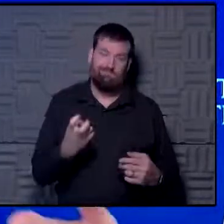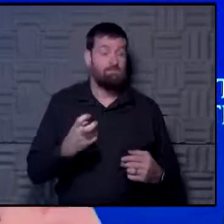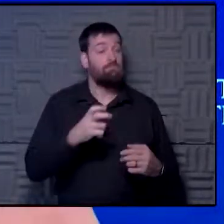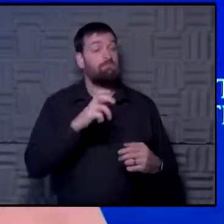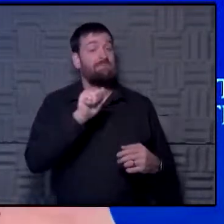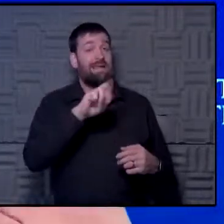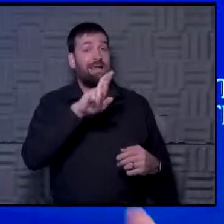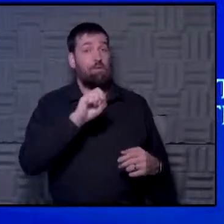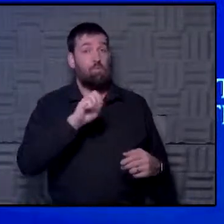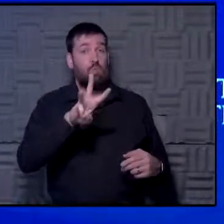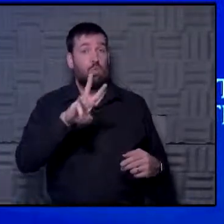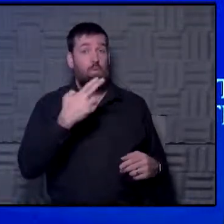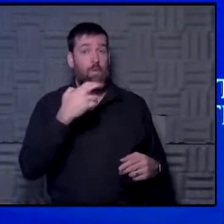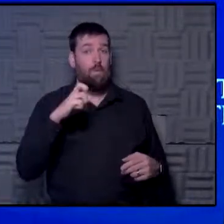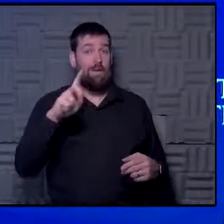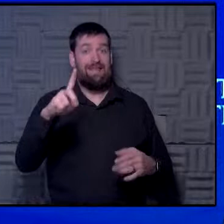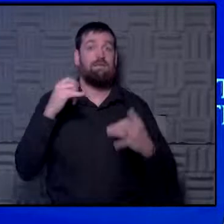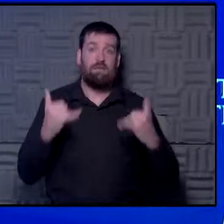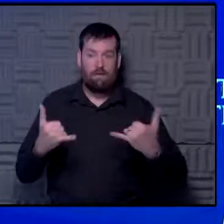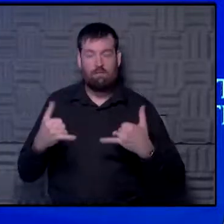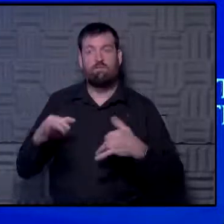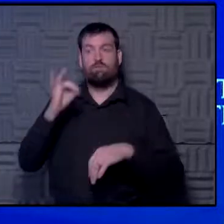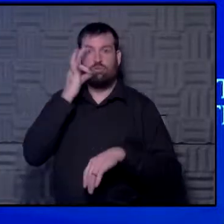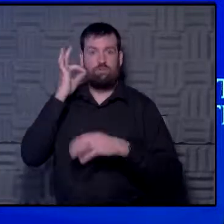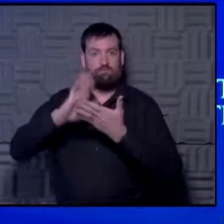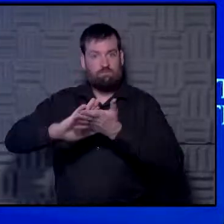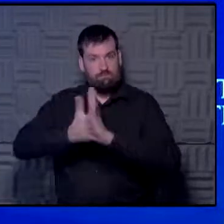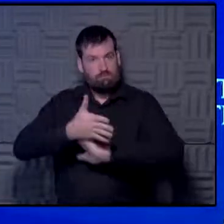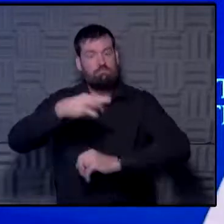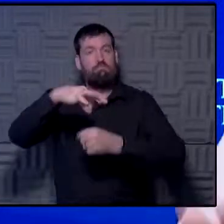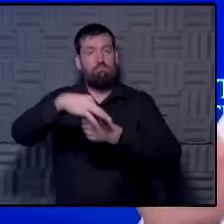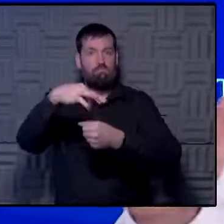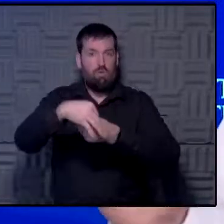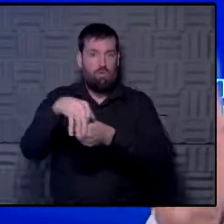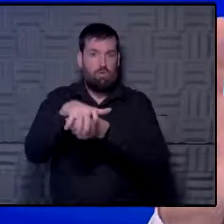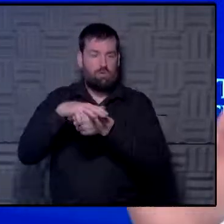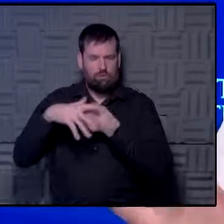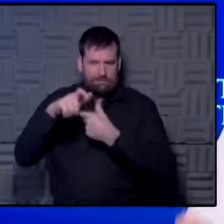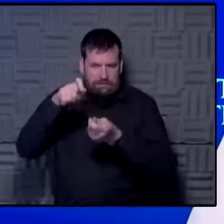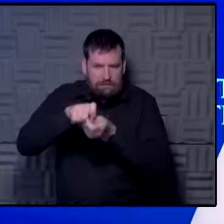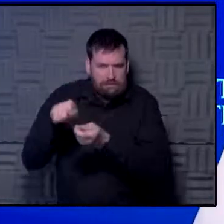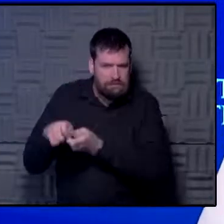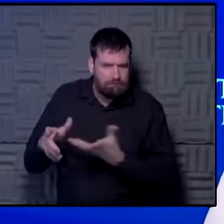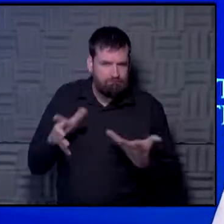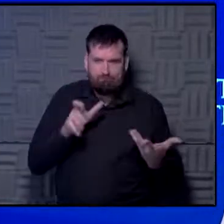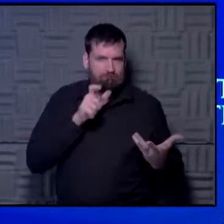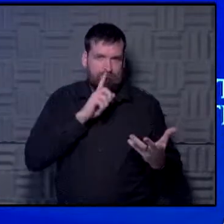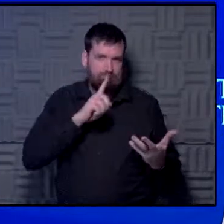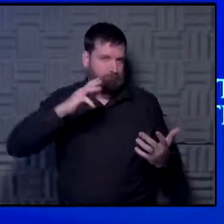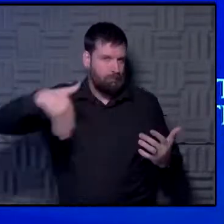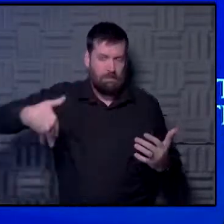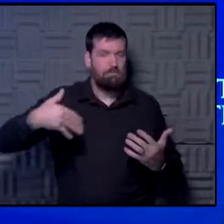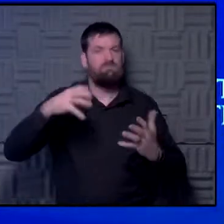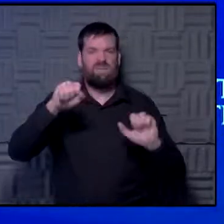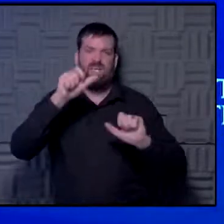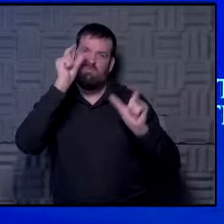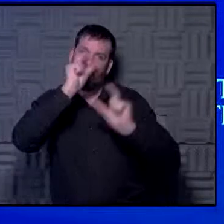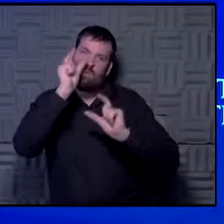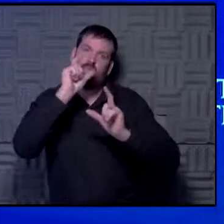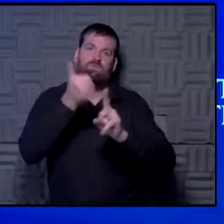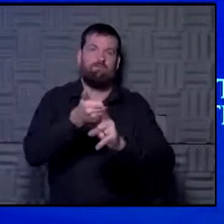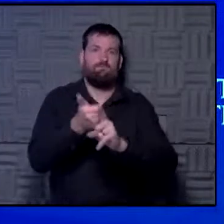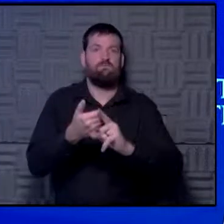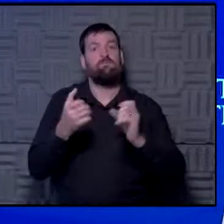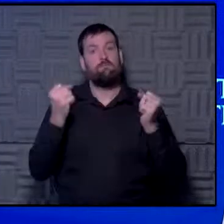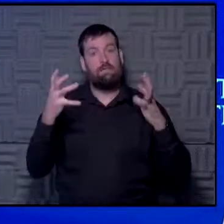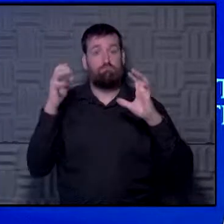Arrowhead Stadium is now available, and the Chiefs have turned Arrowhead Stadium into a polling place. And I don't know all the details about that. You'd have to go Google it online, but I think lots of different